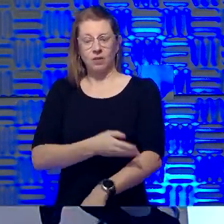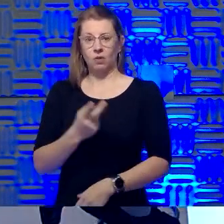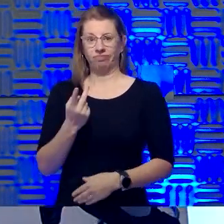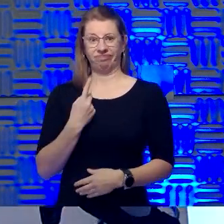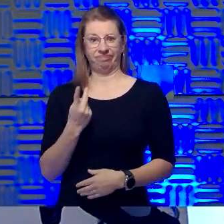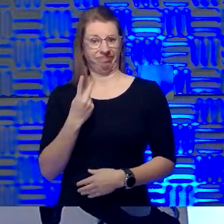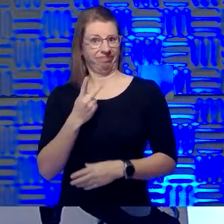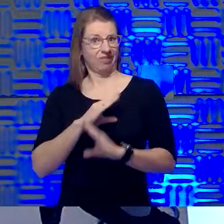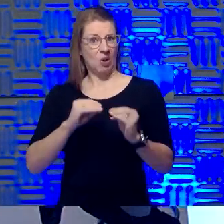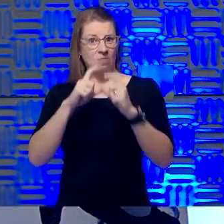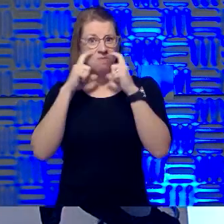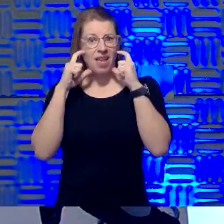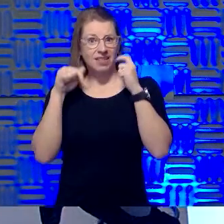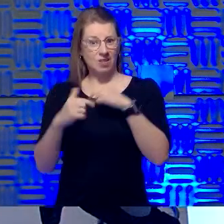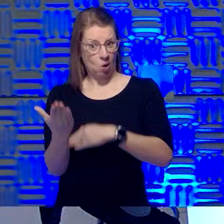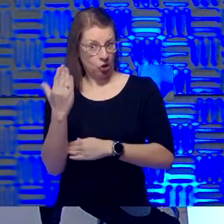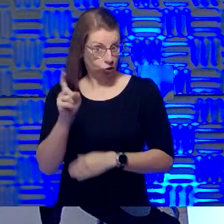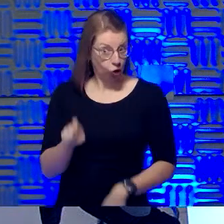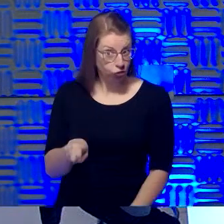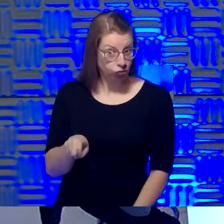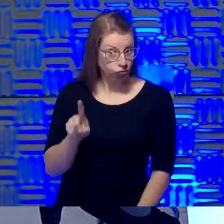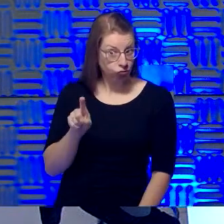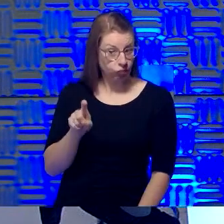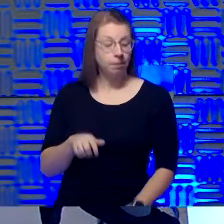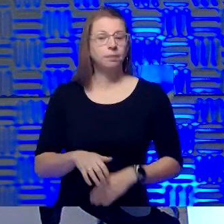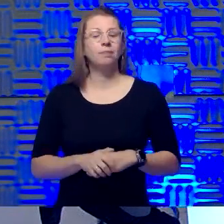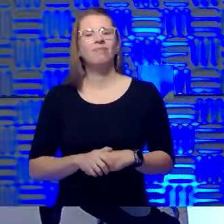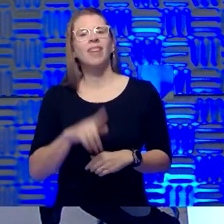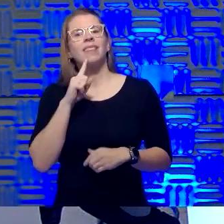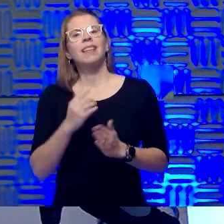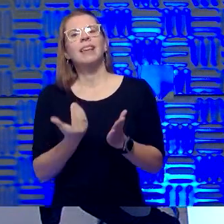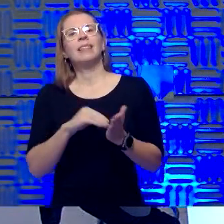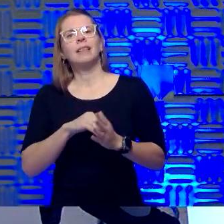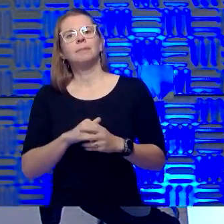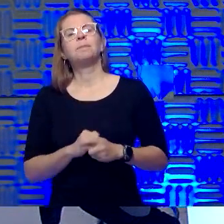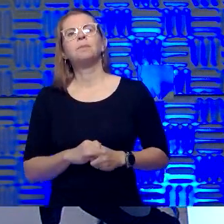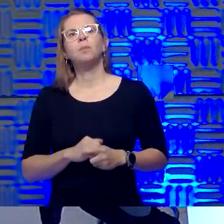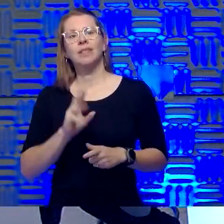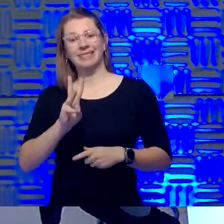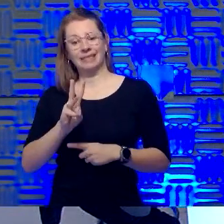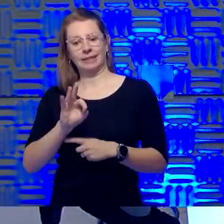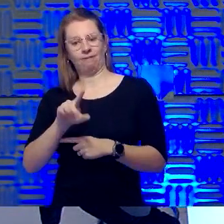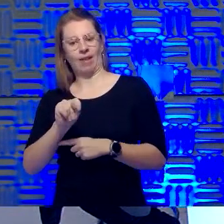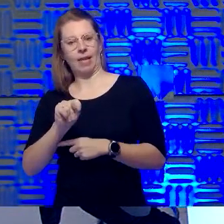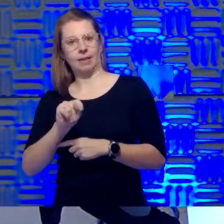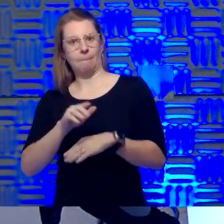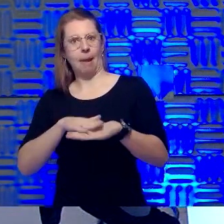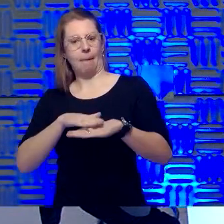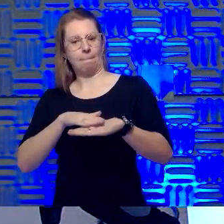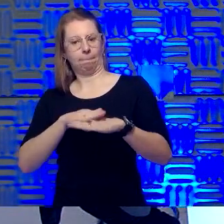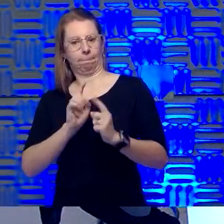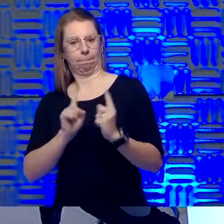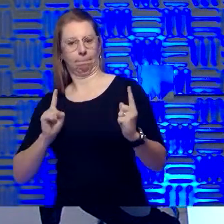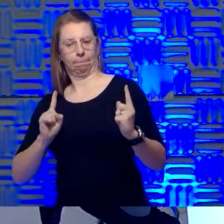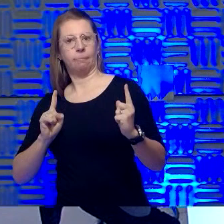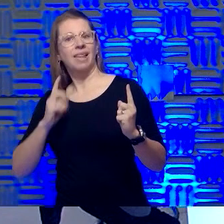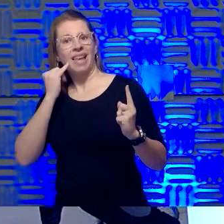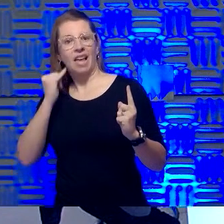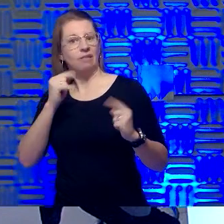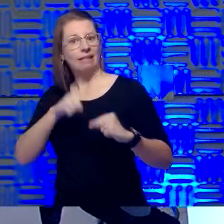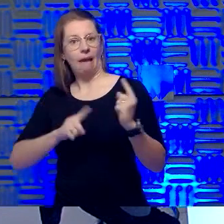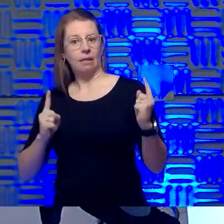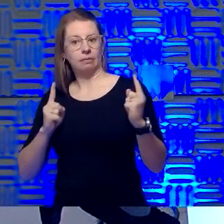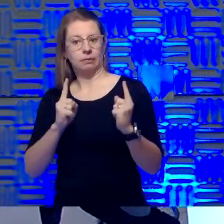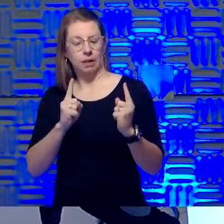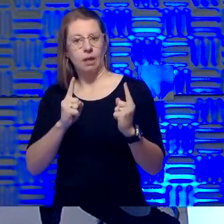this morning, should we? Well, I think, again, we are talking about 6 feet at a minimum. If you cannot stay away,